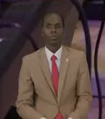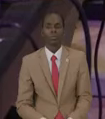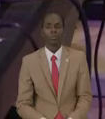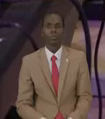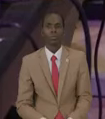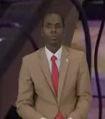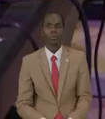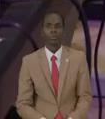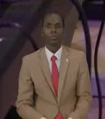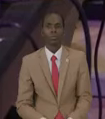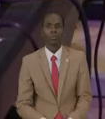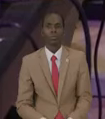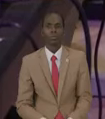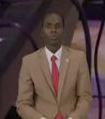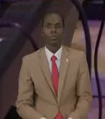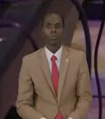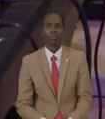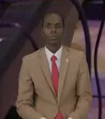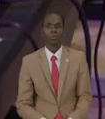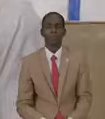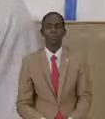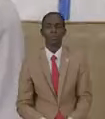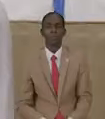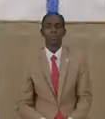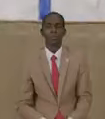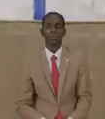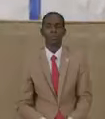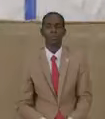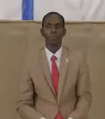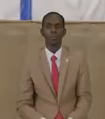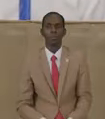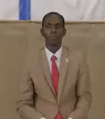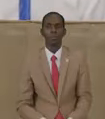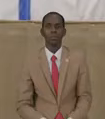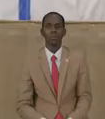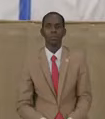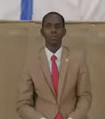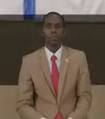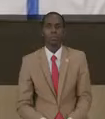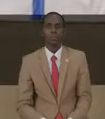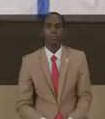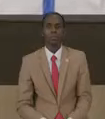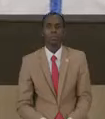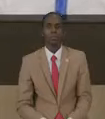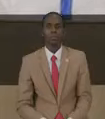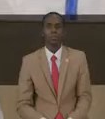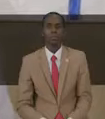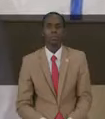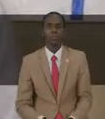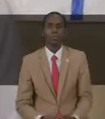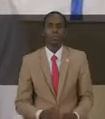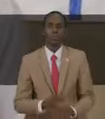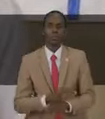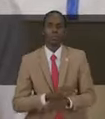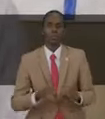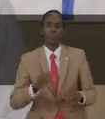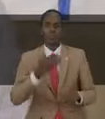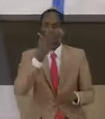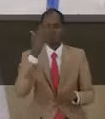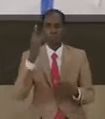Don't forget to remember, to forgive and